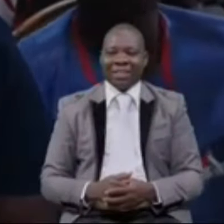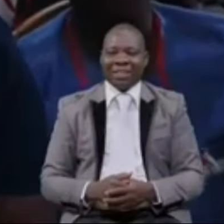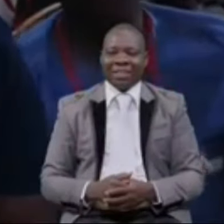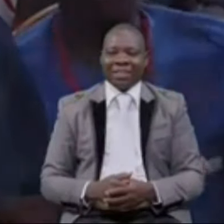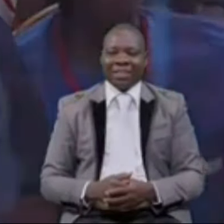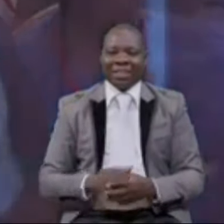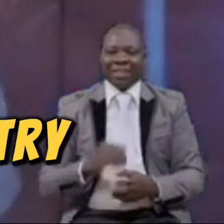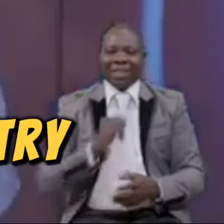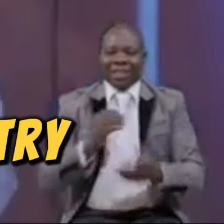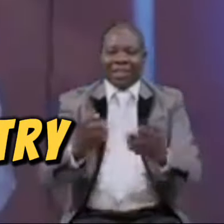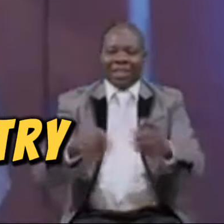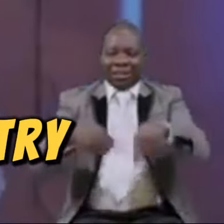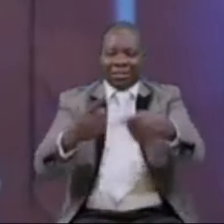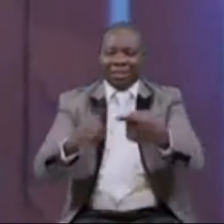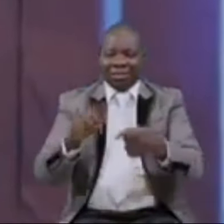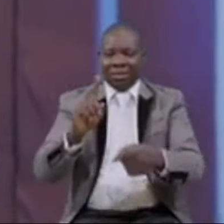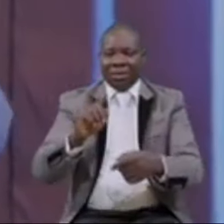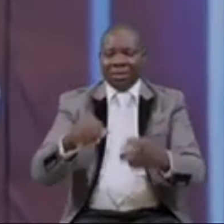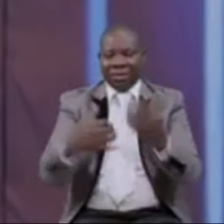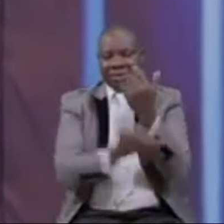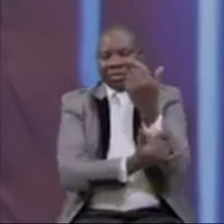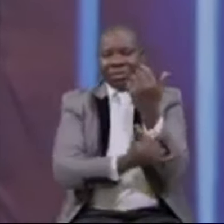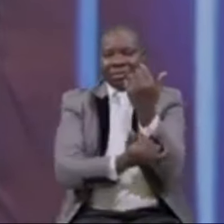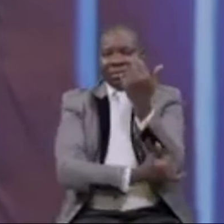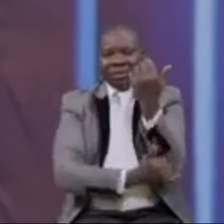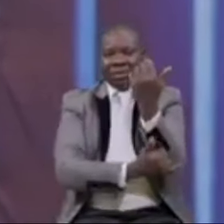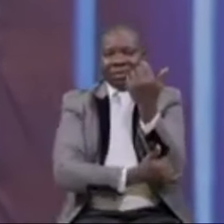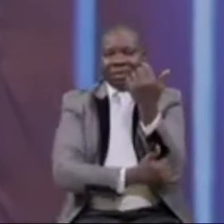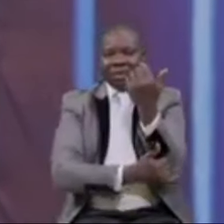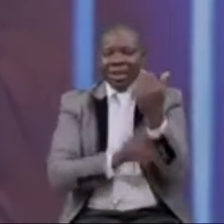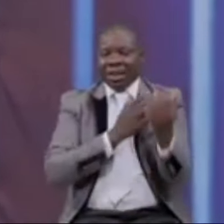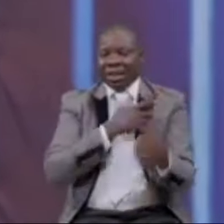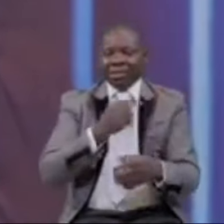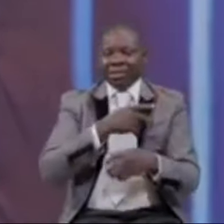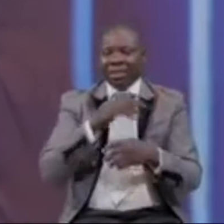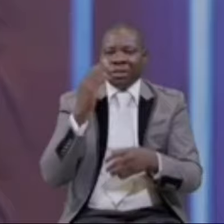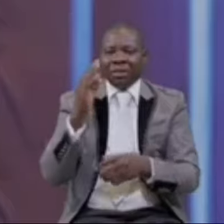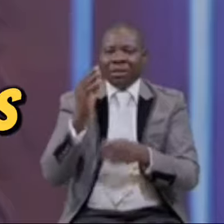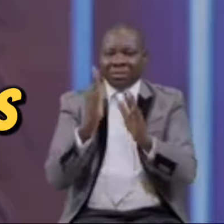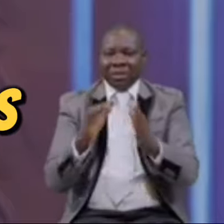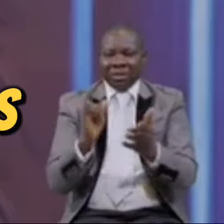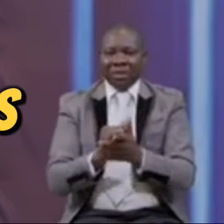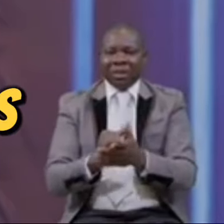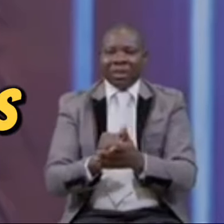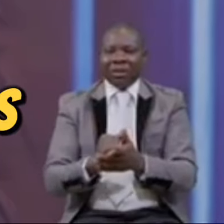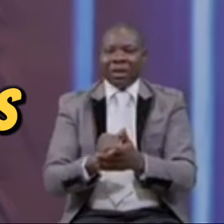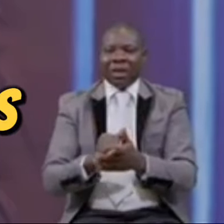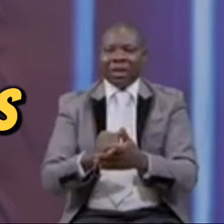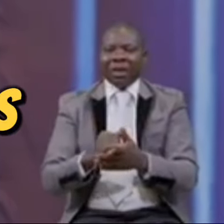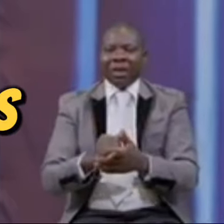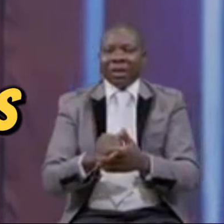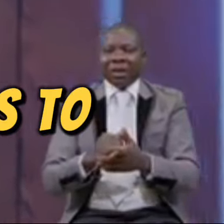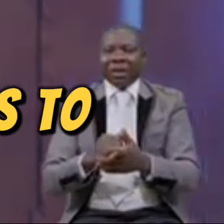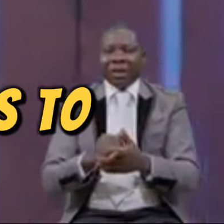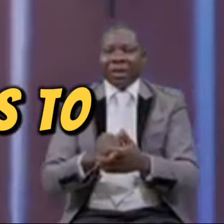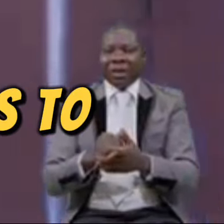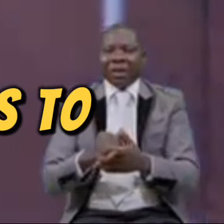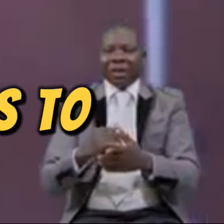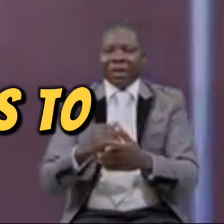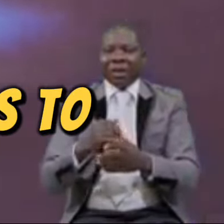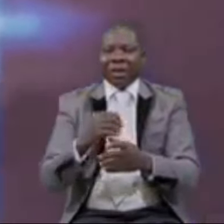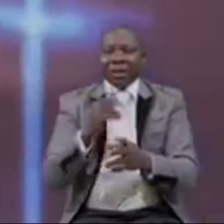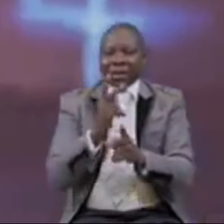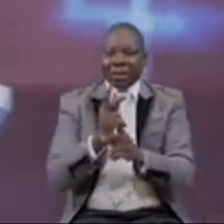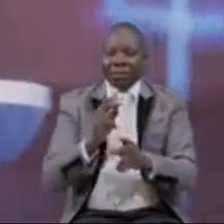I went to a particular country, and the pastor that hosted us to come